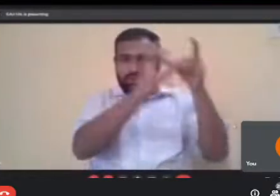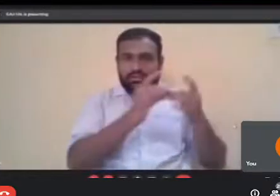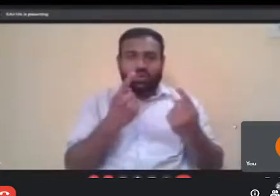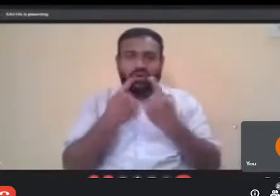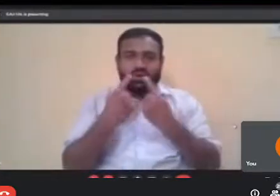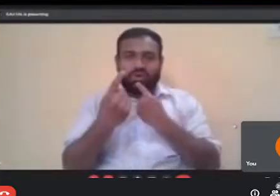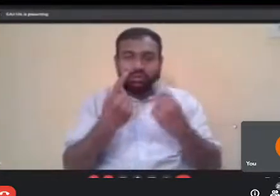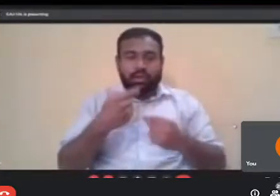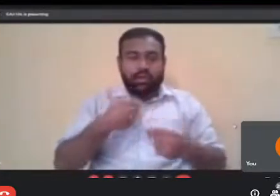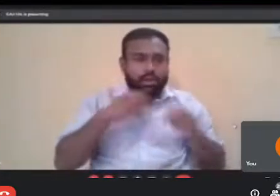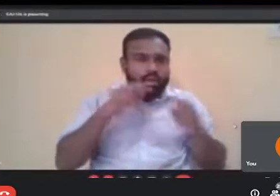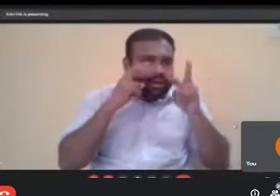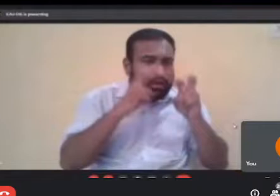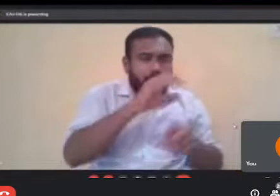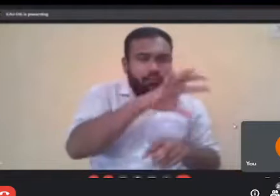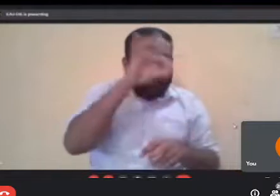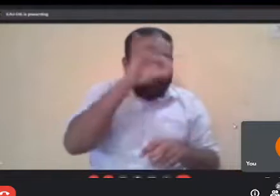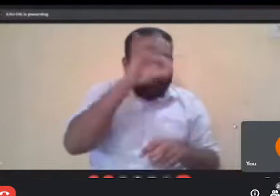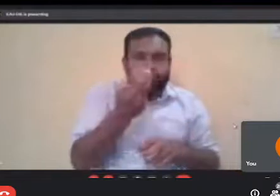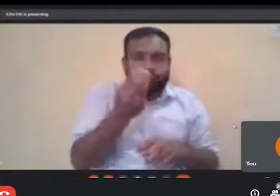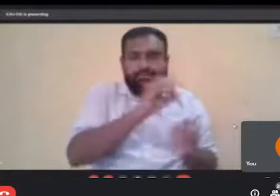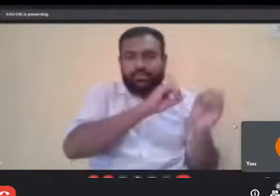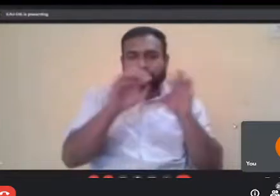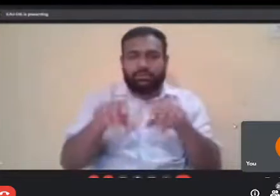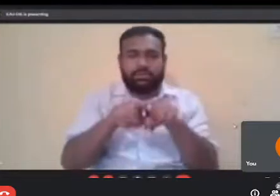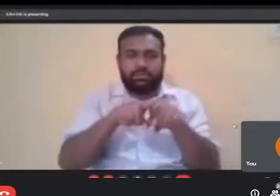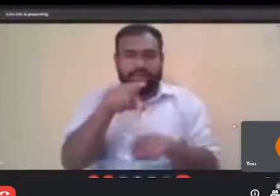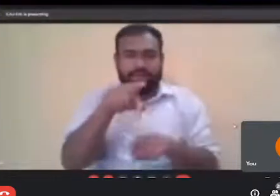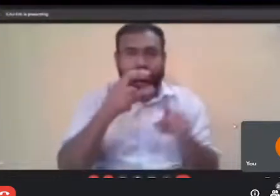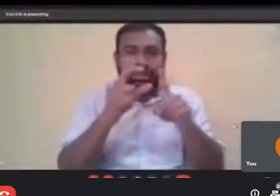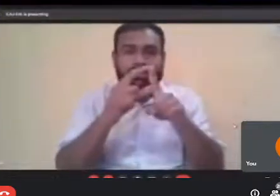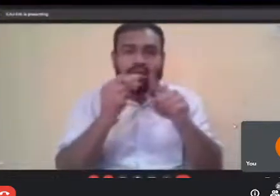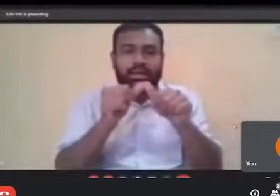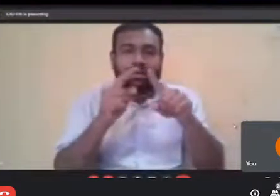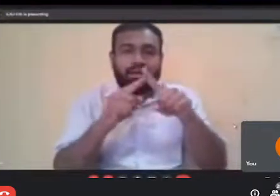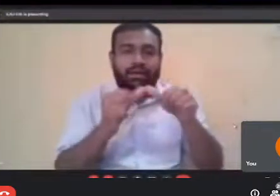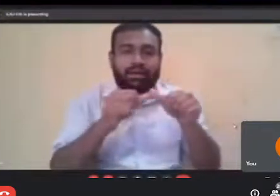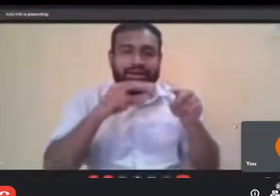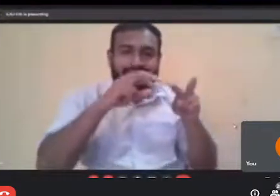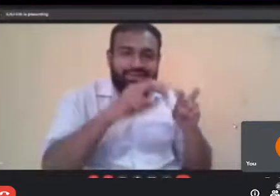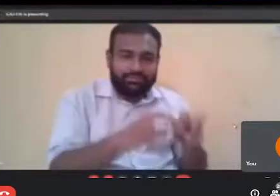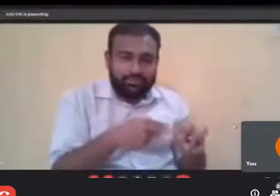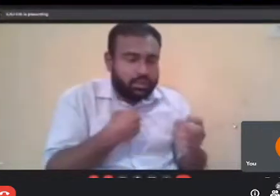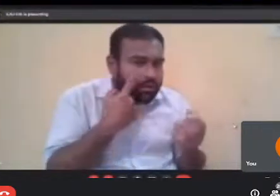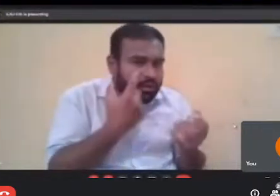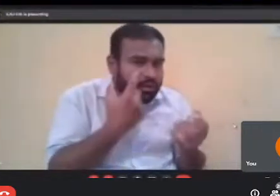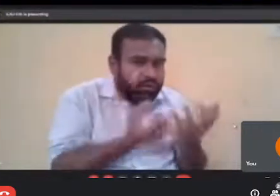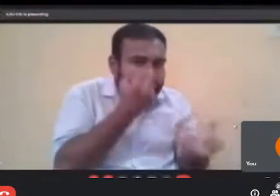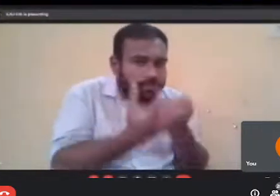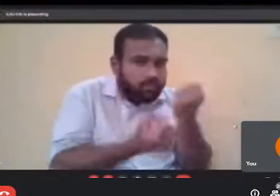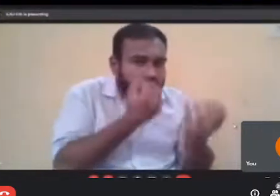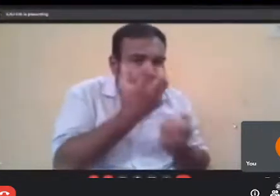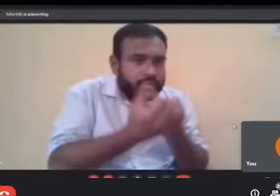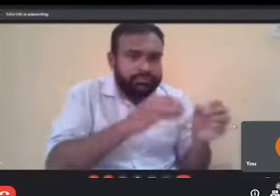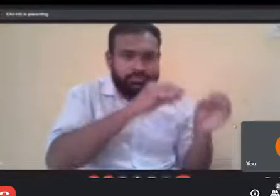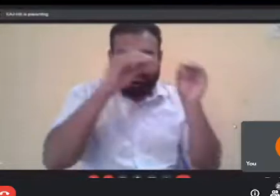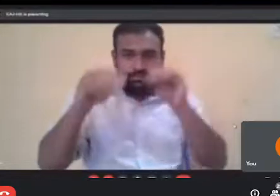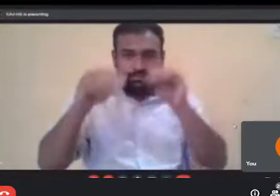So what we are talking about is how we break down the activities,